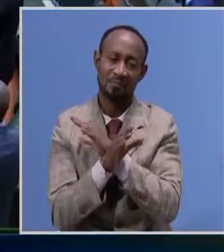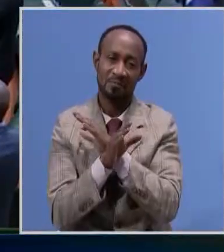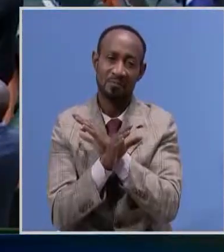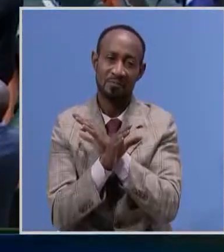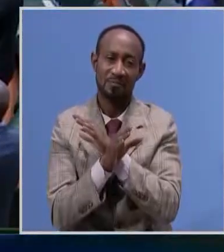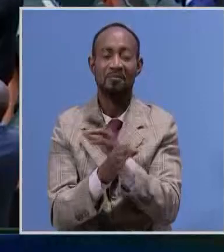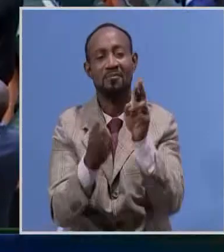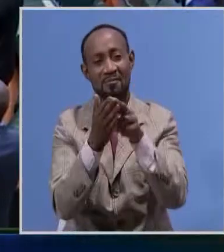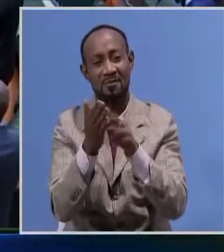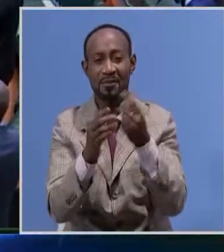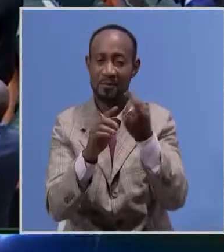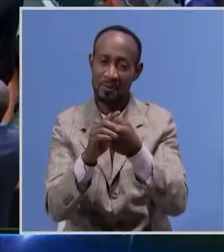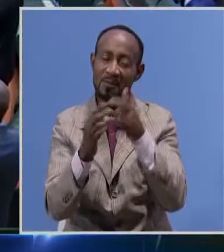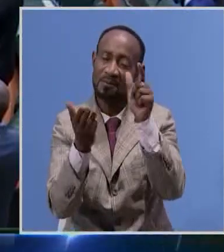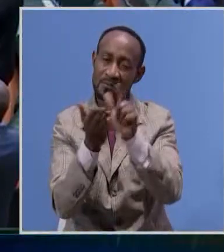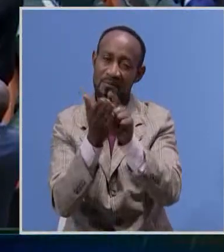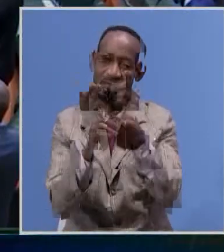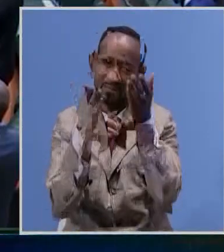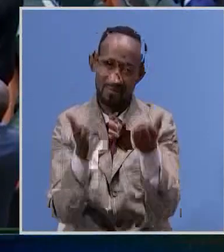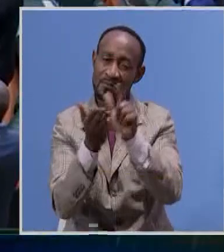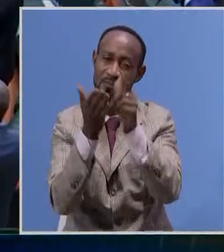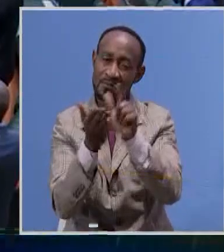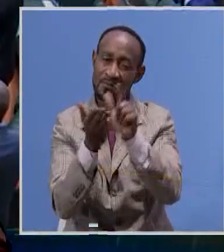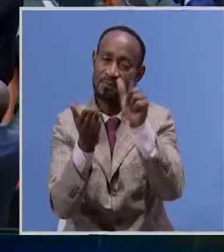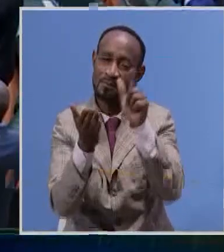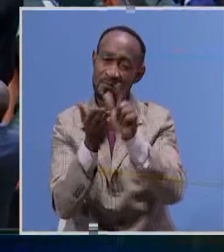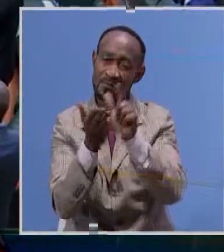Kachepa, ZMBC News, Lusaka.